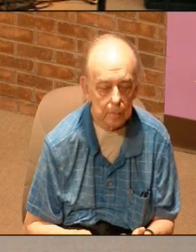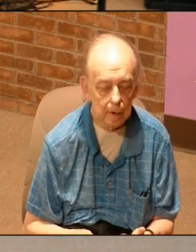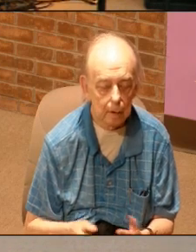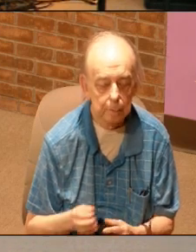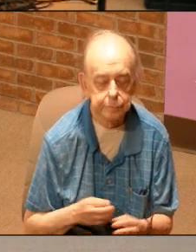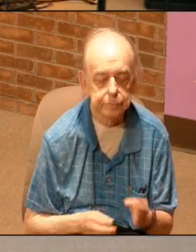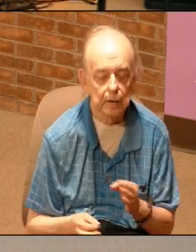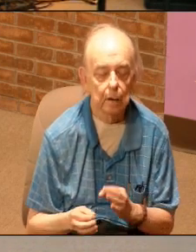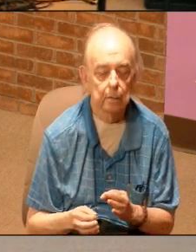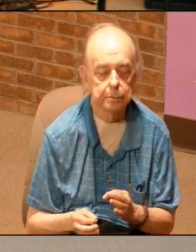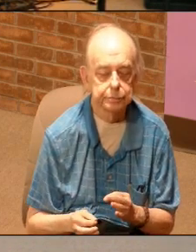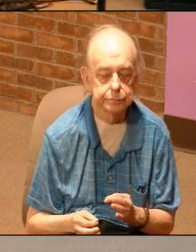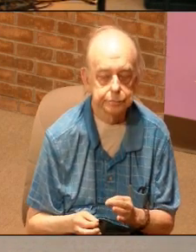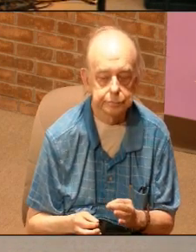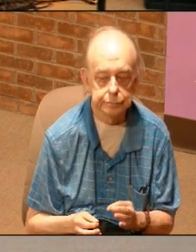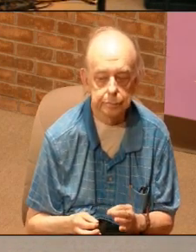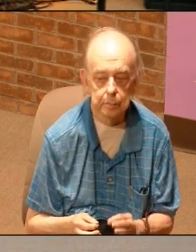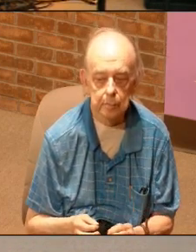Instead,